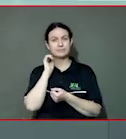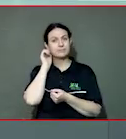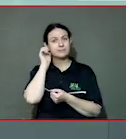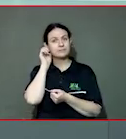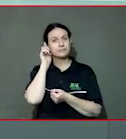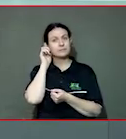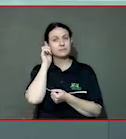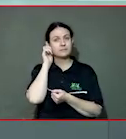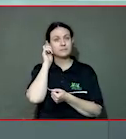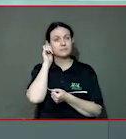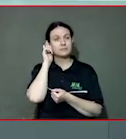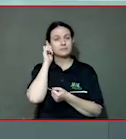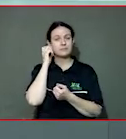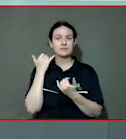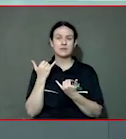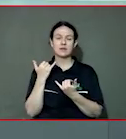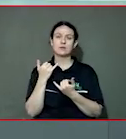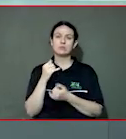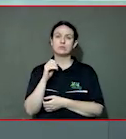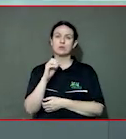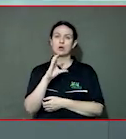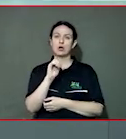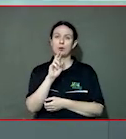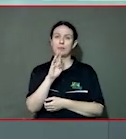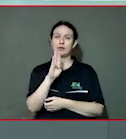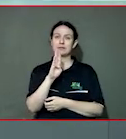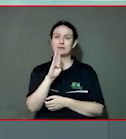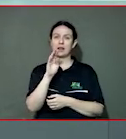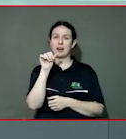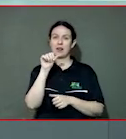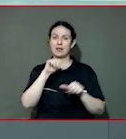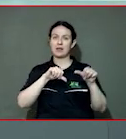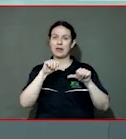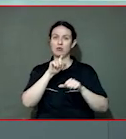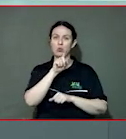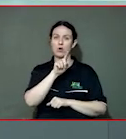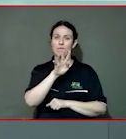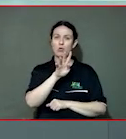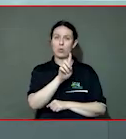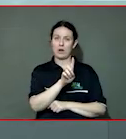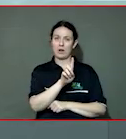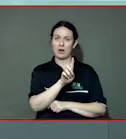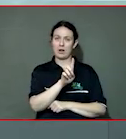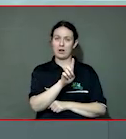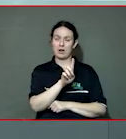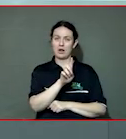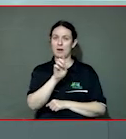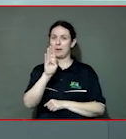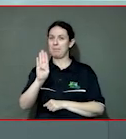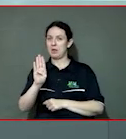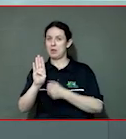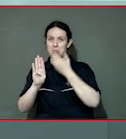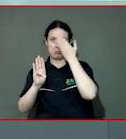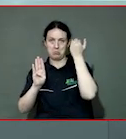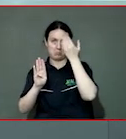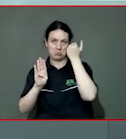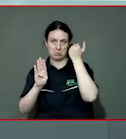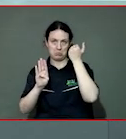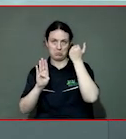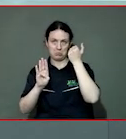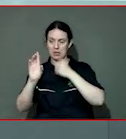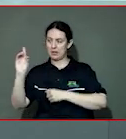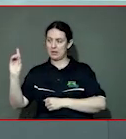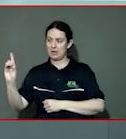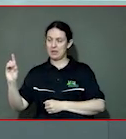see carboxylic acid is 141, B I don't know, and D